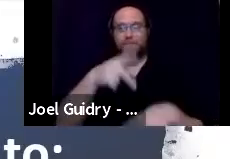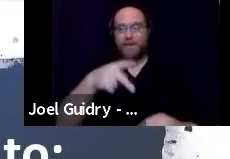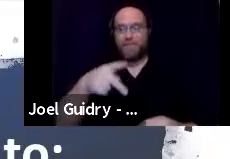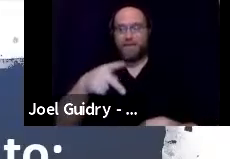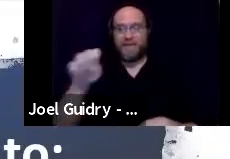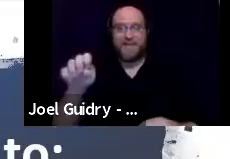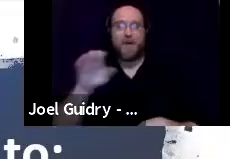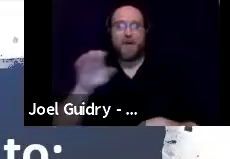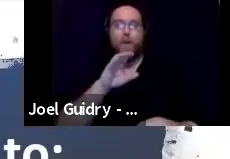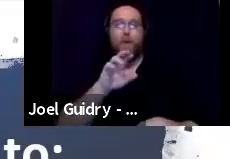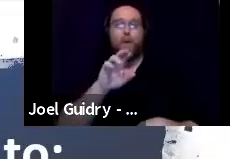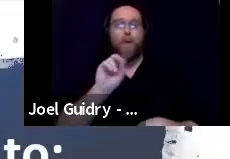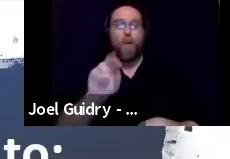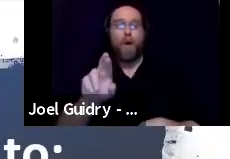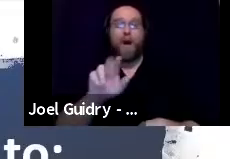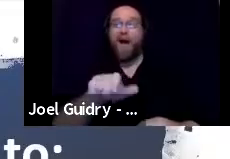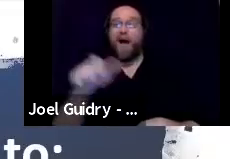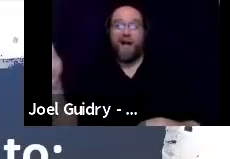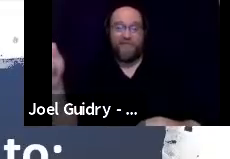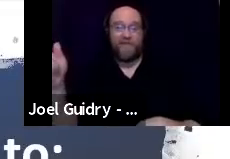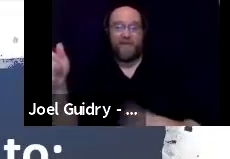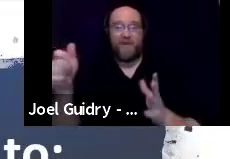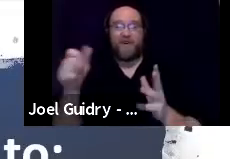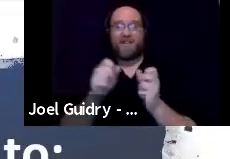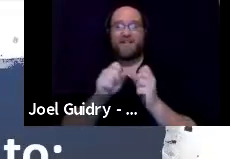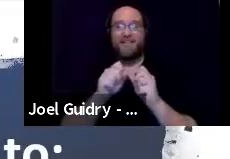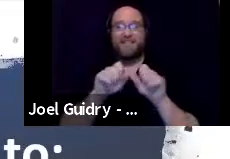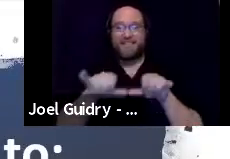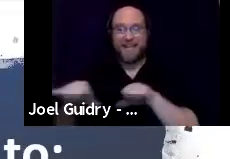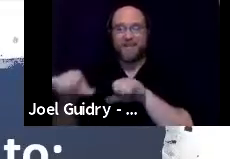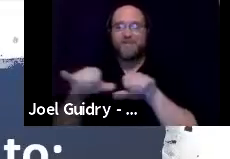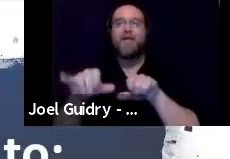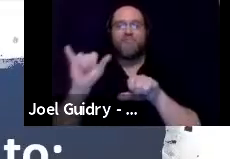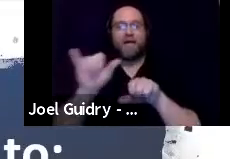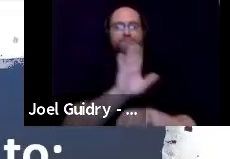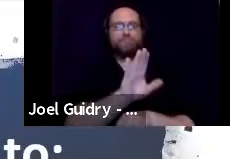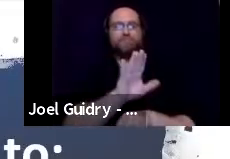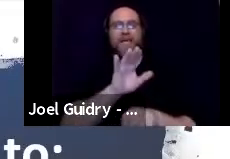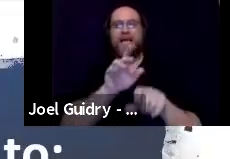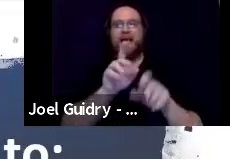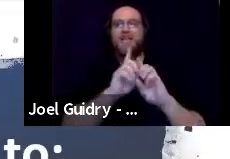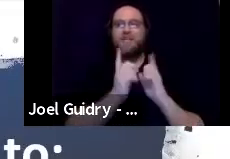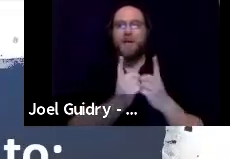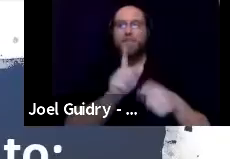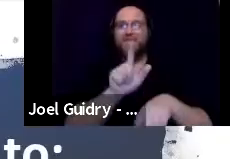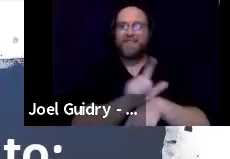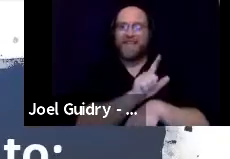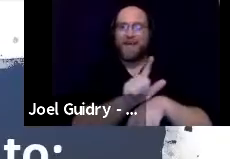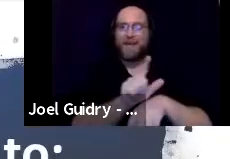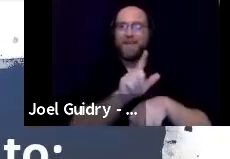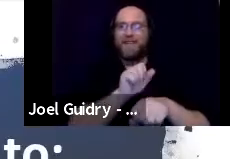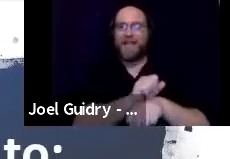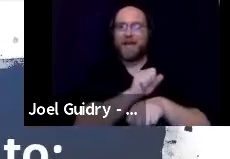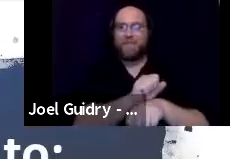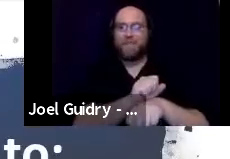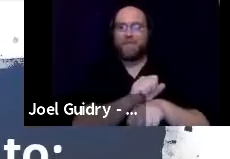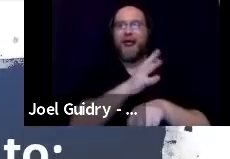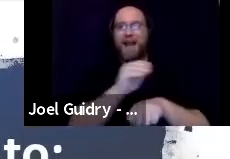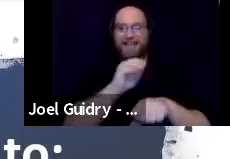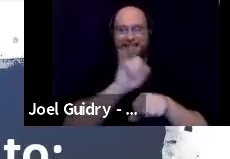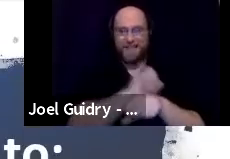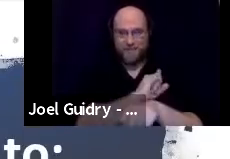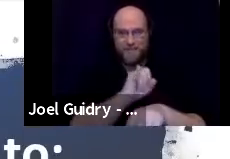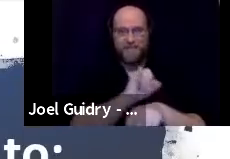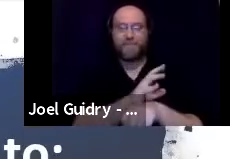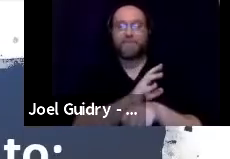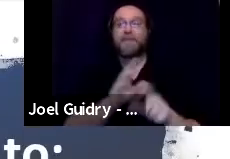standards, that's Department of Labor and Industries. And districts can request guidance